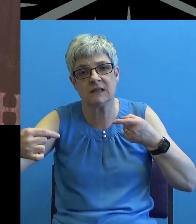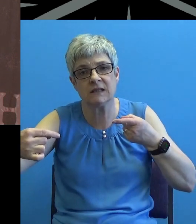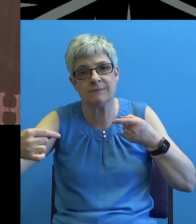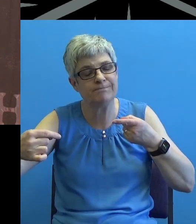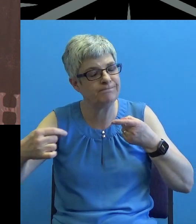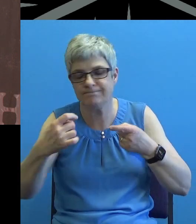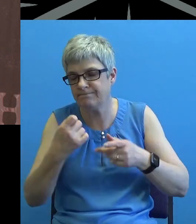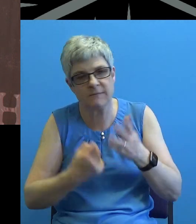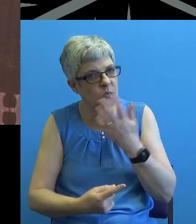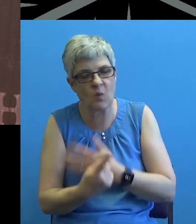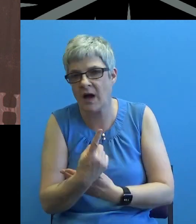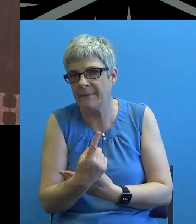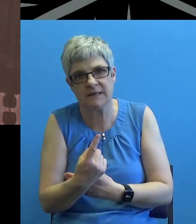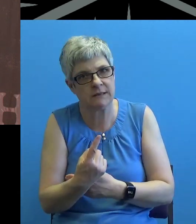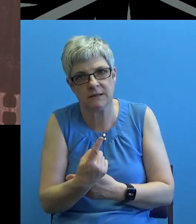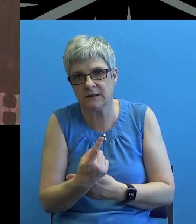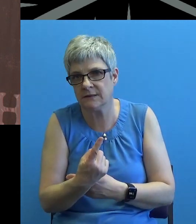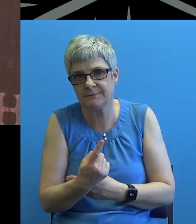But that's not what happened.